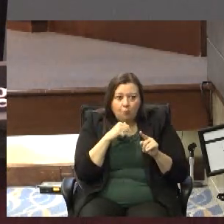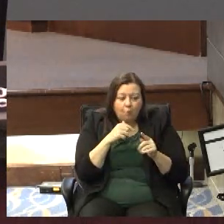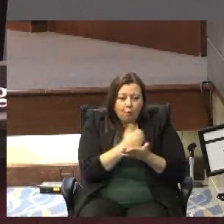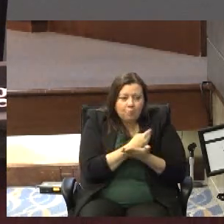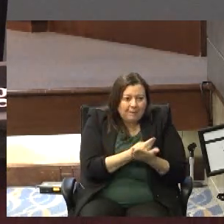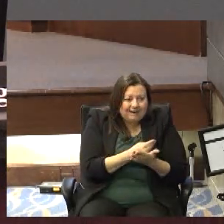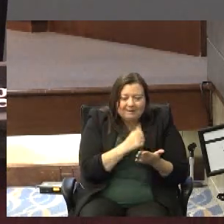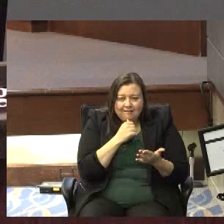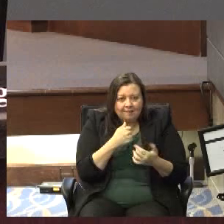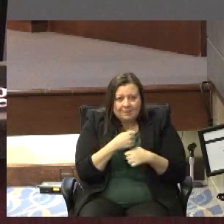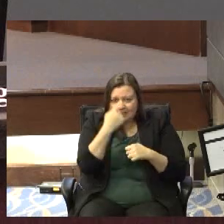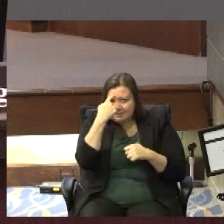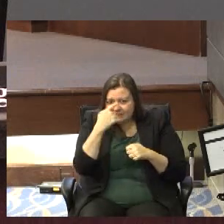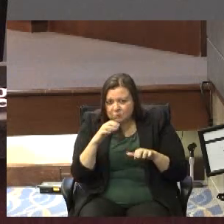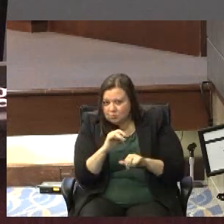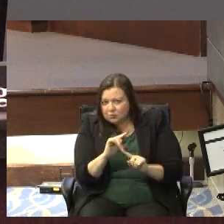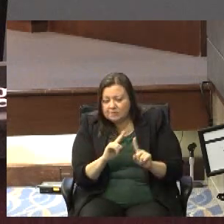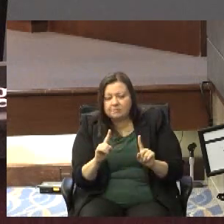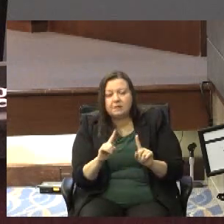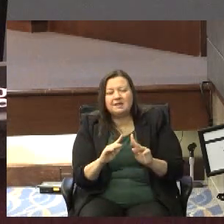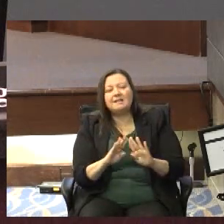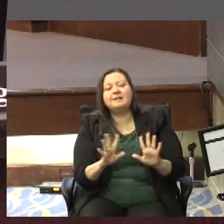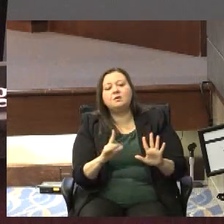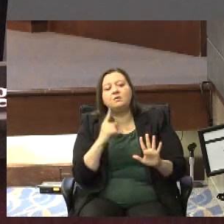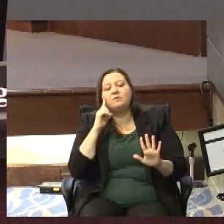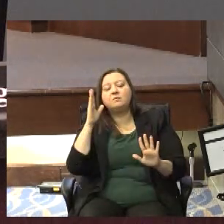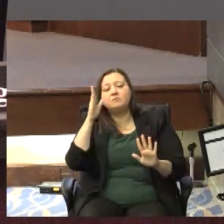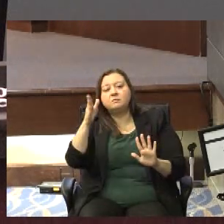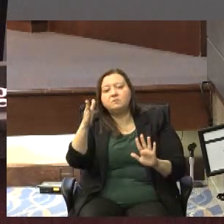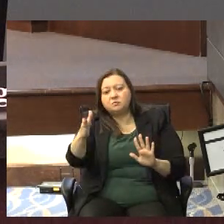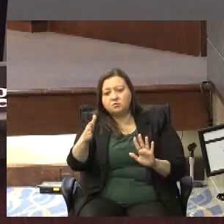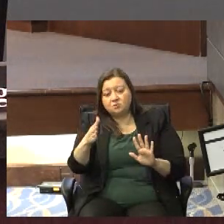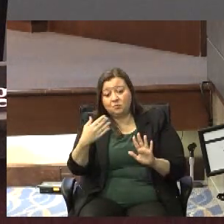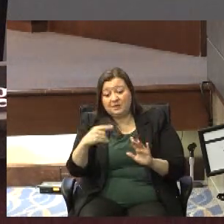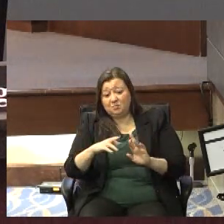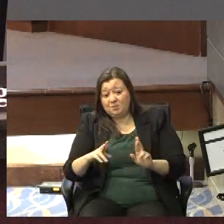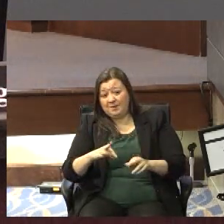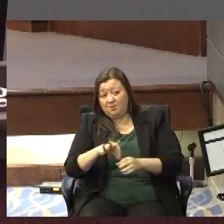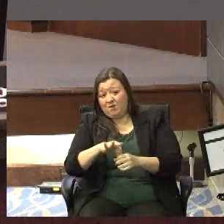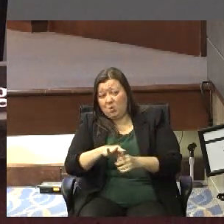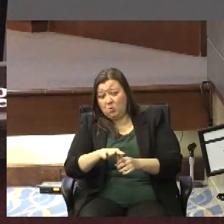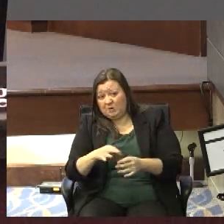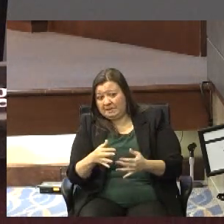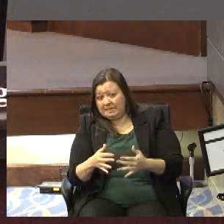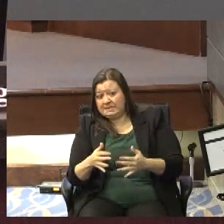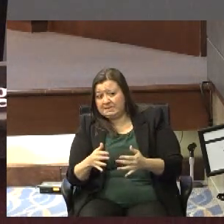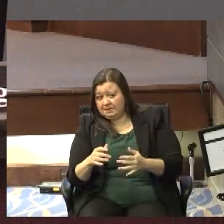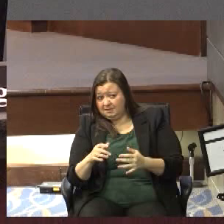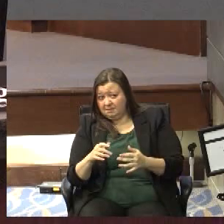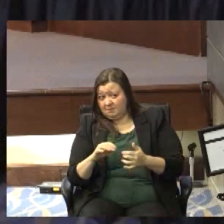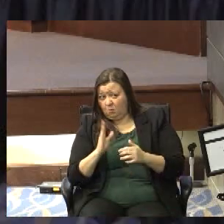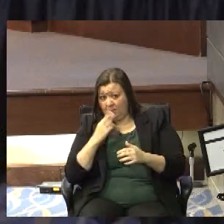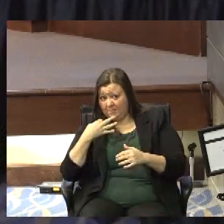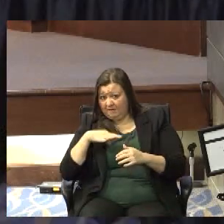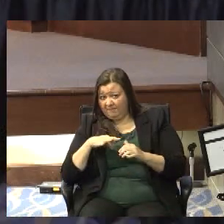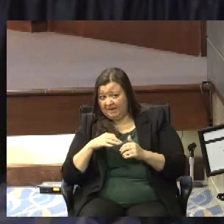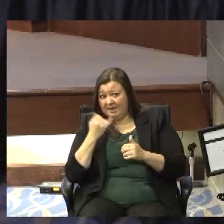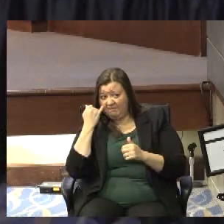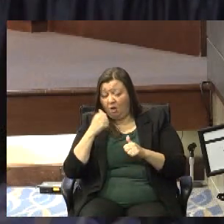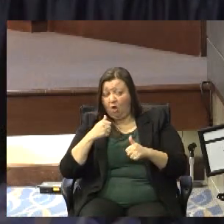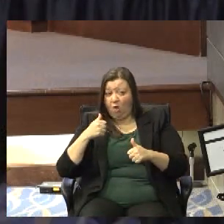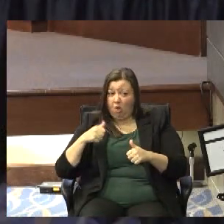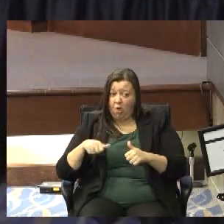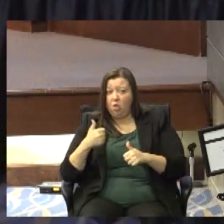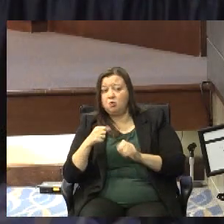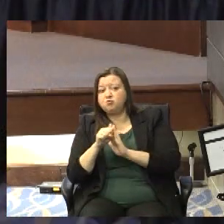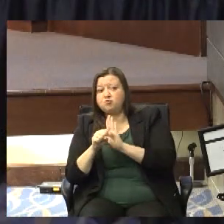to be crystal clear moving forward as we prepare to vote on this. So large projects